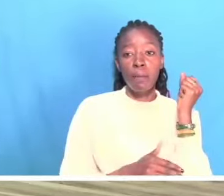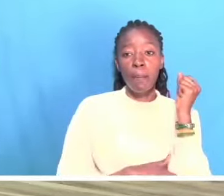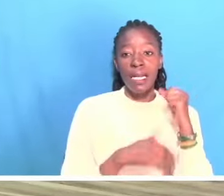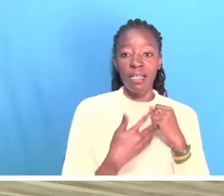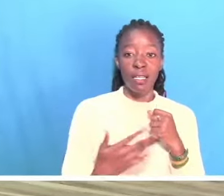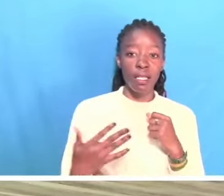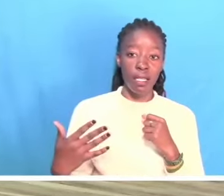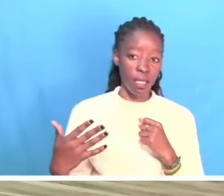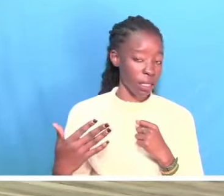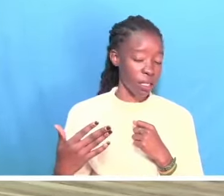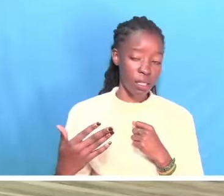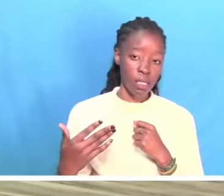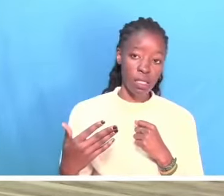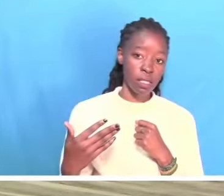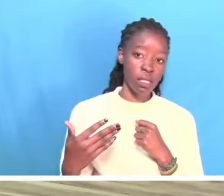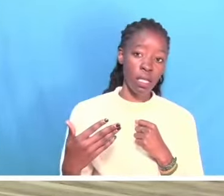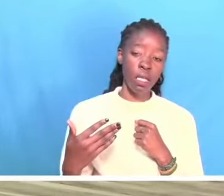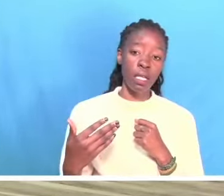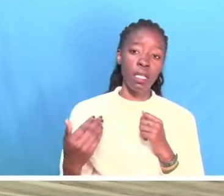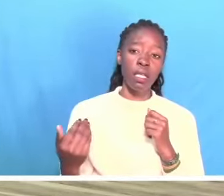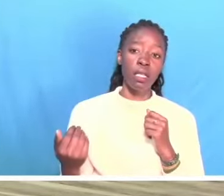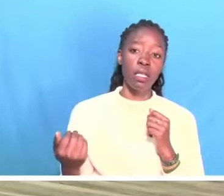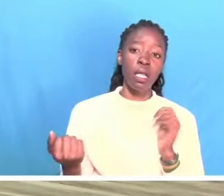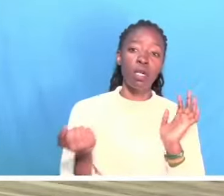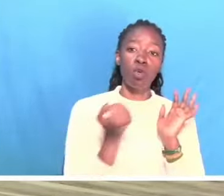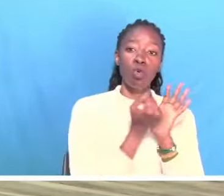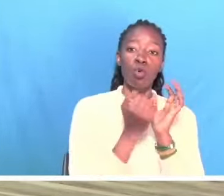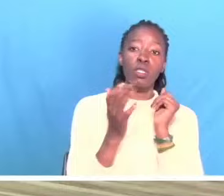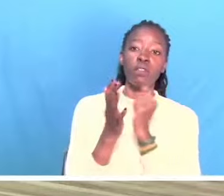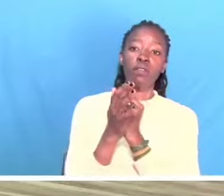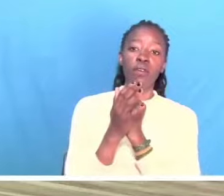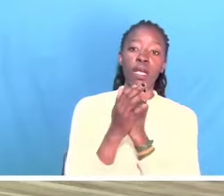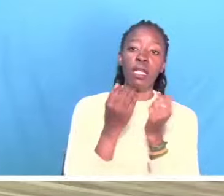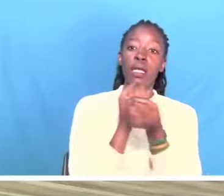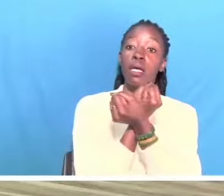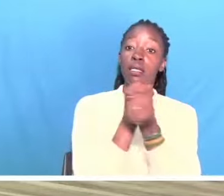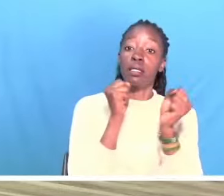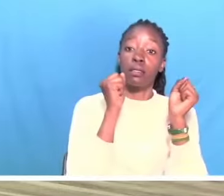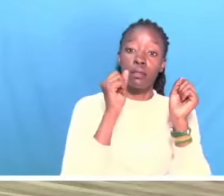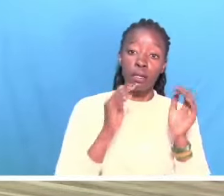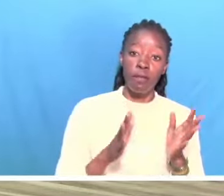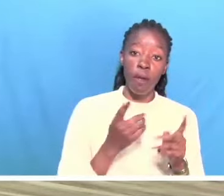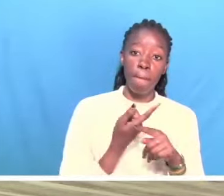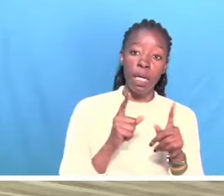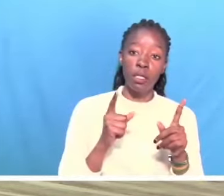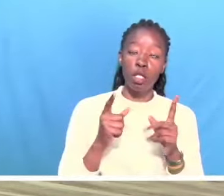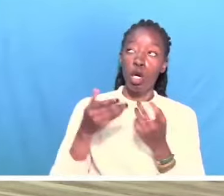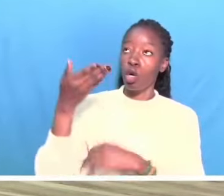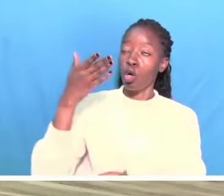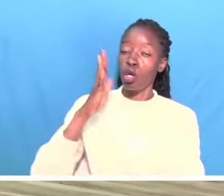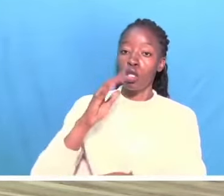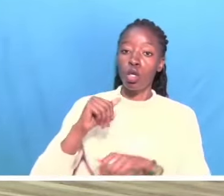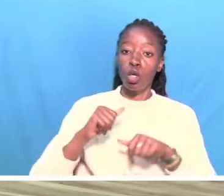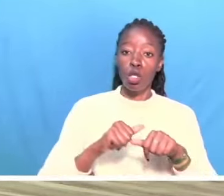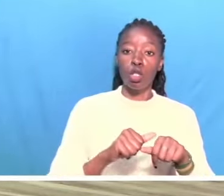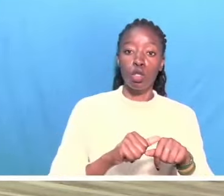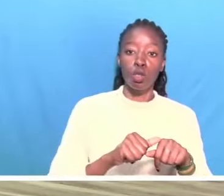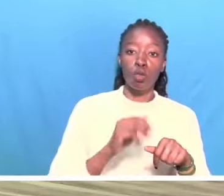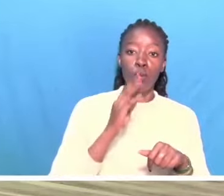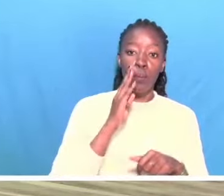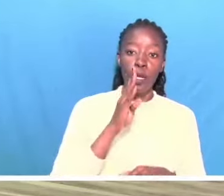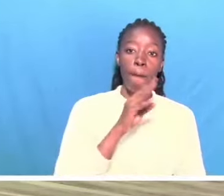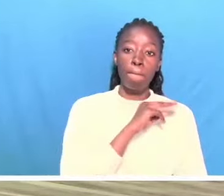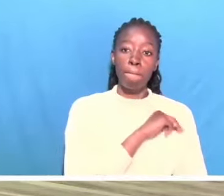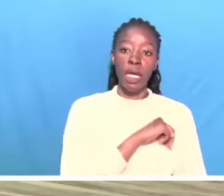stoned their prophets. They had crucified their Messiah. But God continued in his patience. The